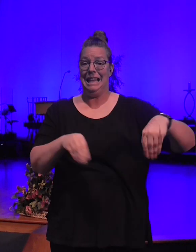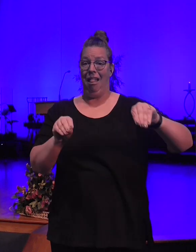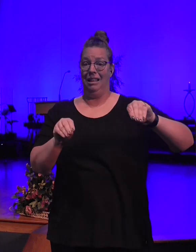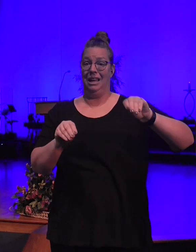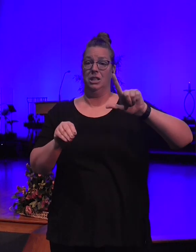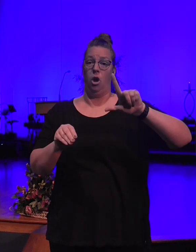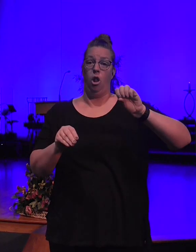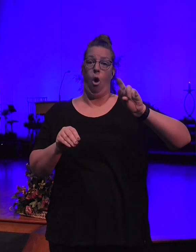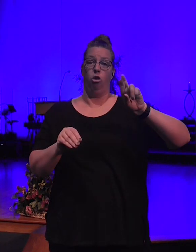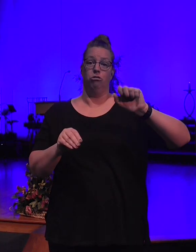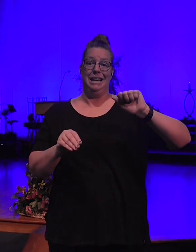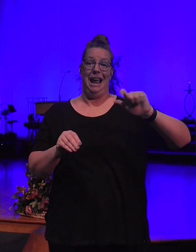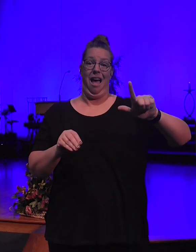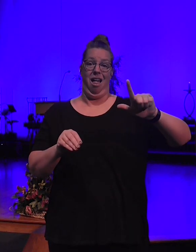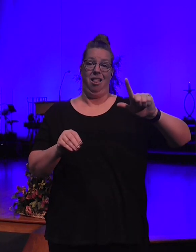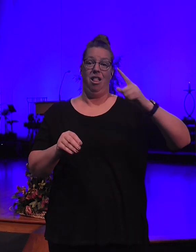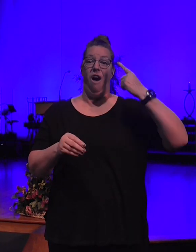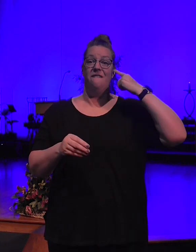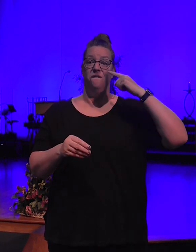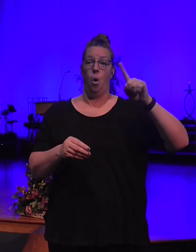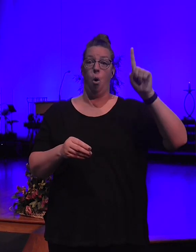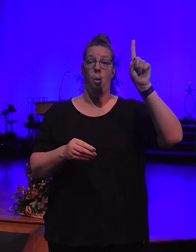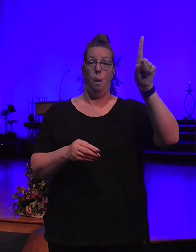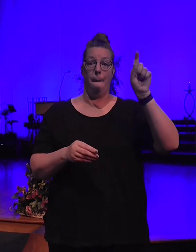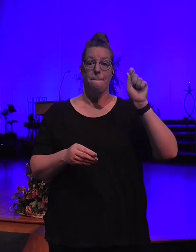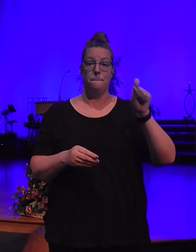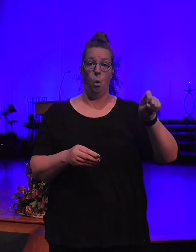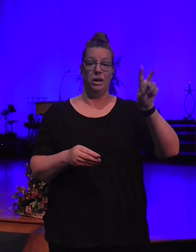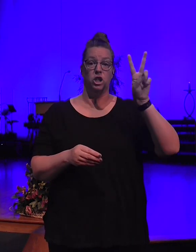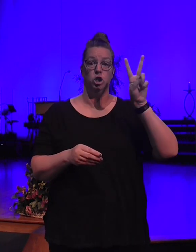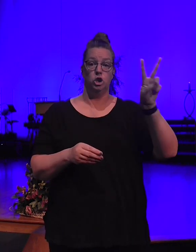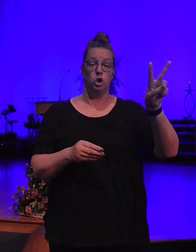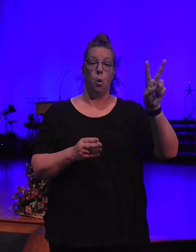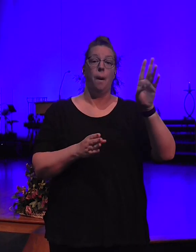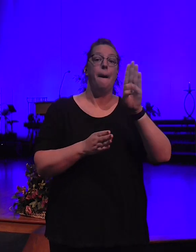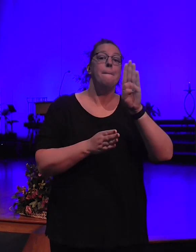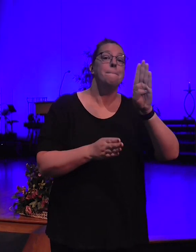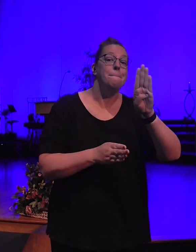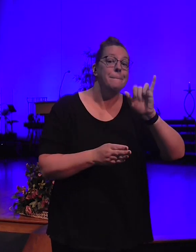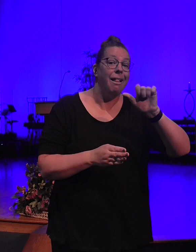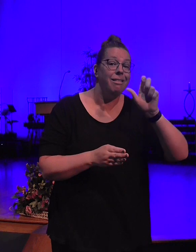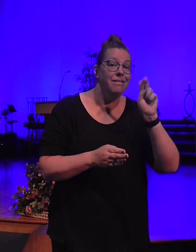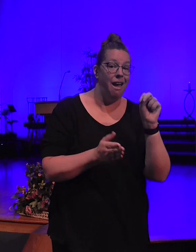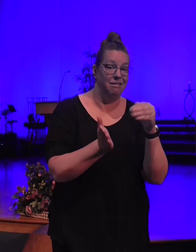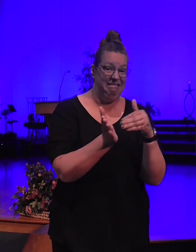L'Oreal, are you ready? For $1.2 billion.